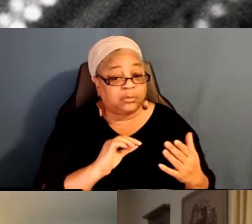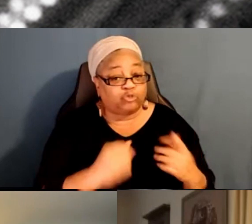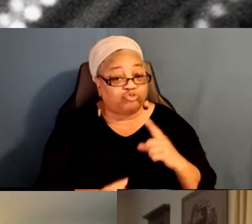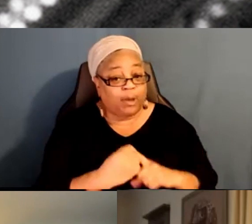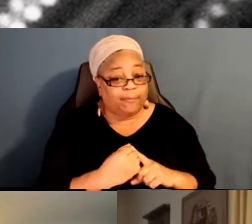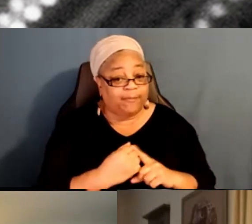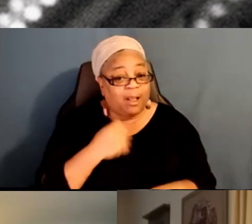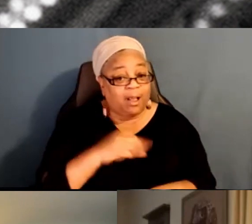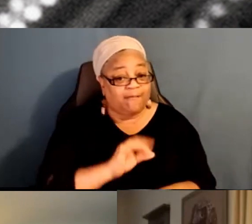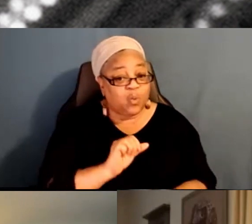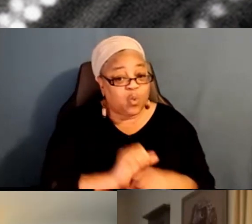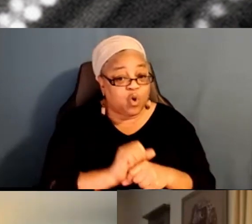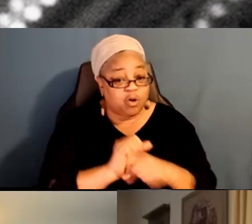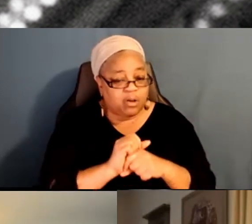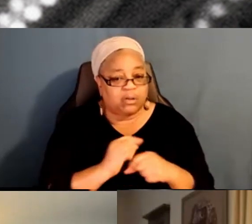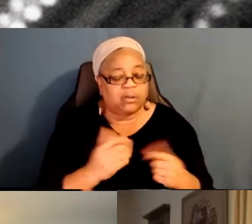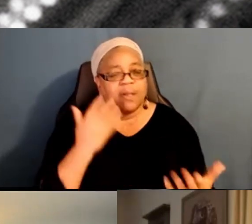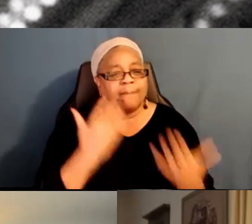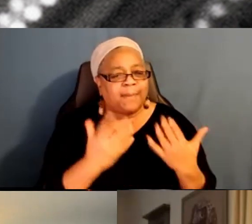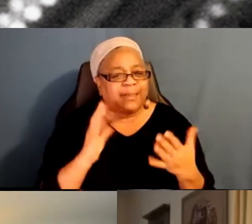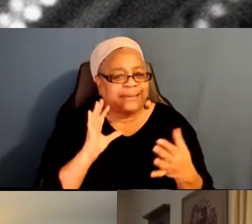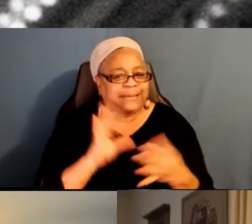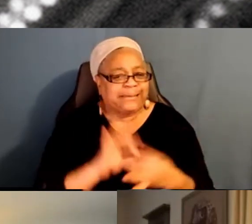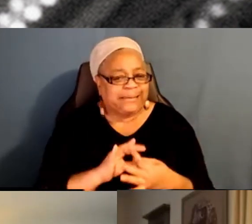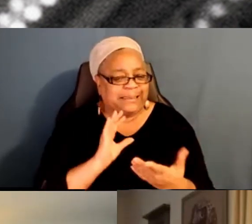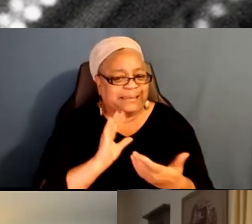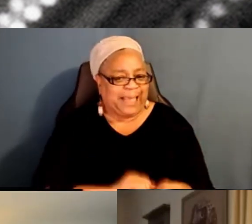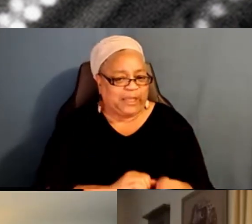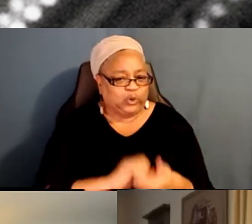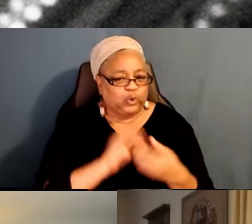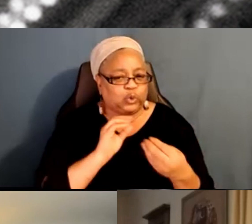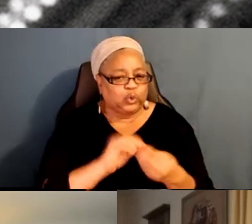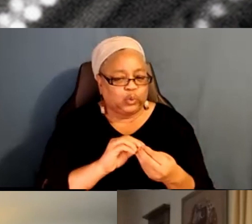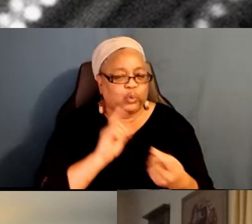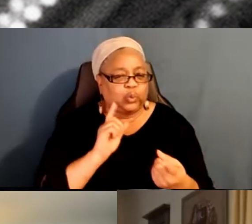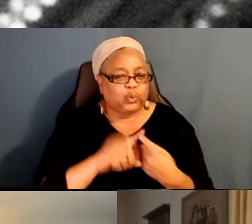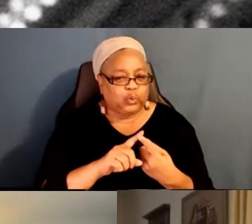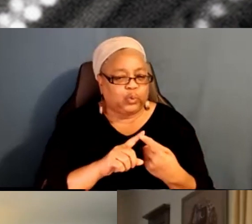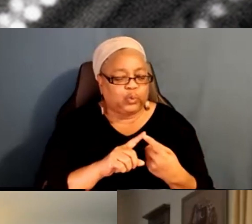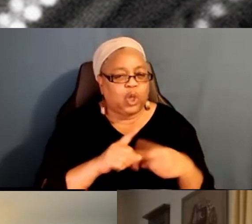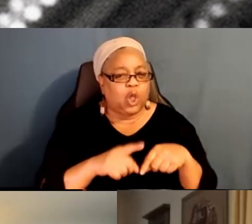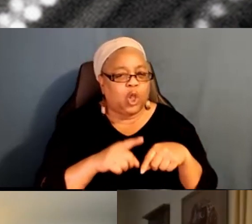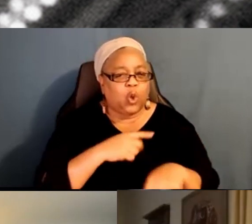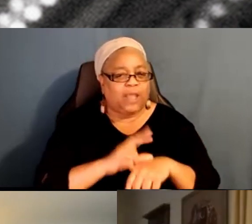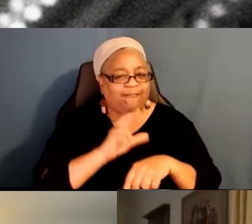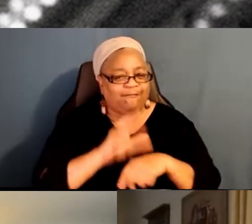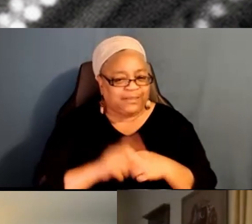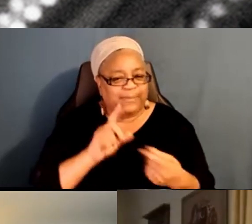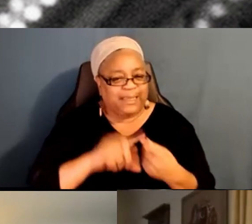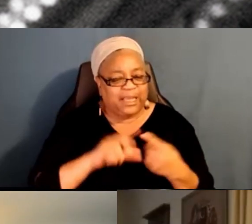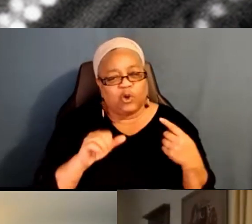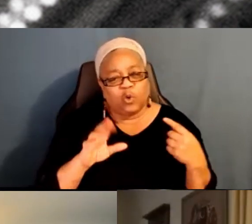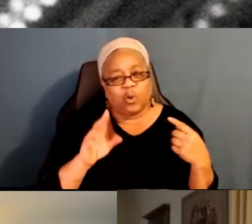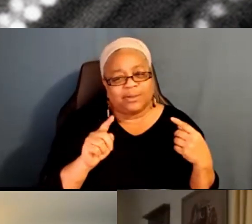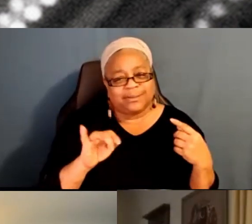then maybe that's actually maybe attached to your sort of long investment in the quotidian